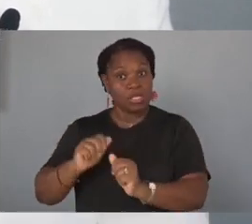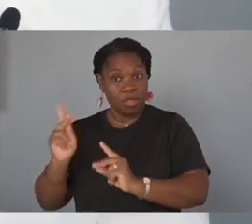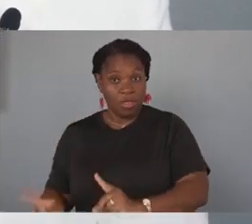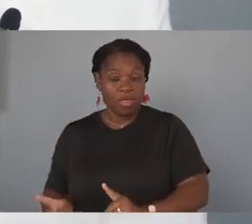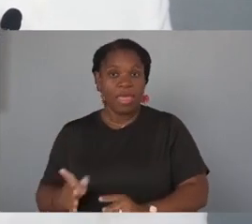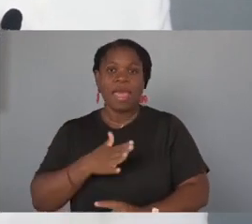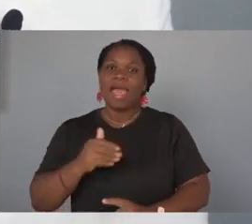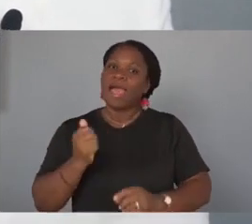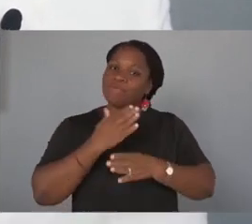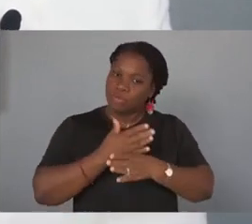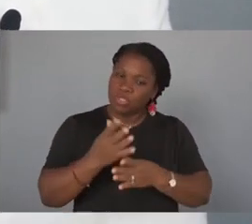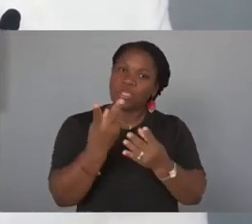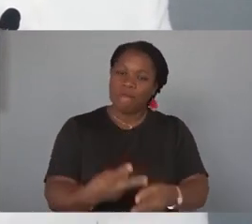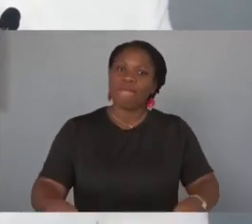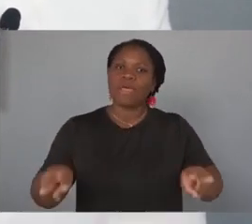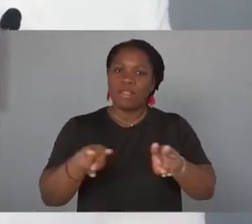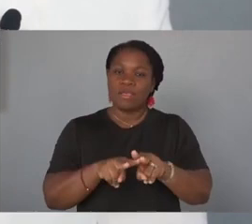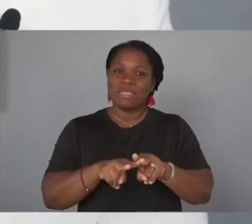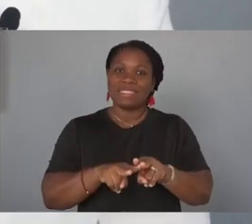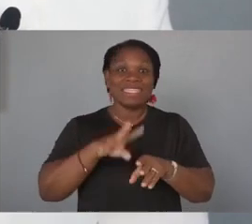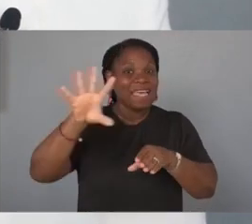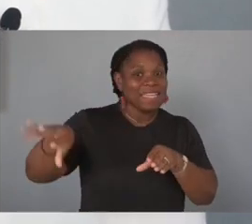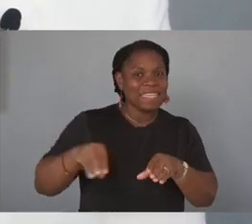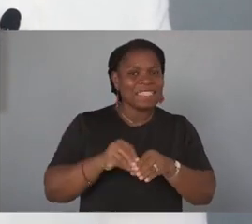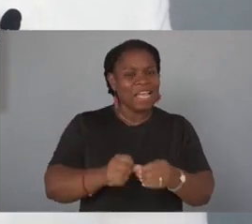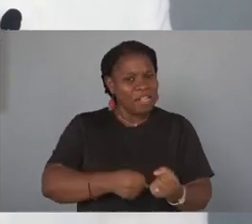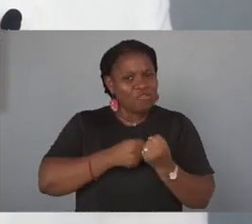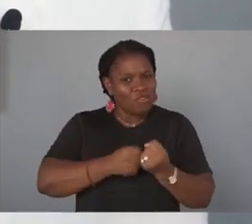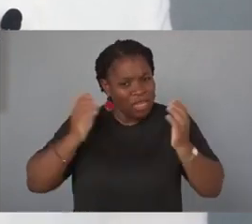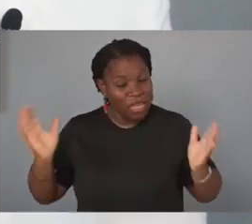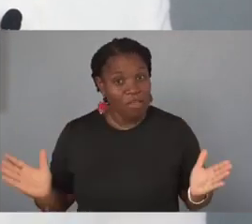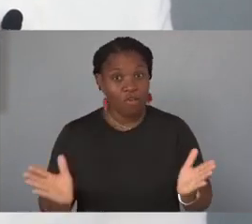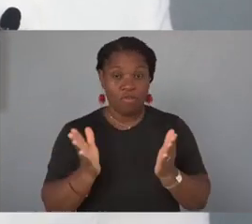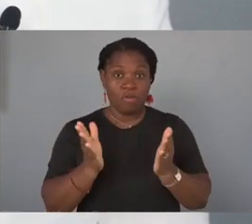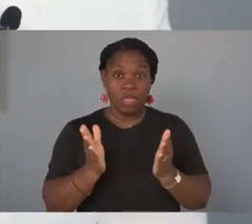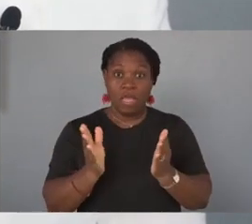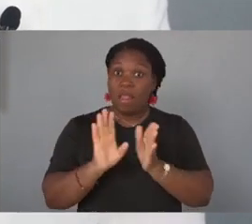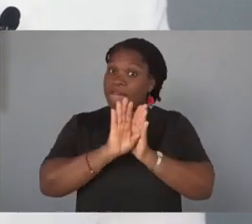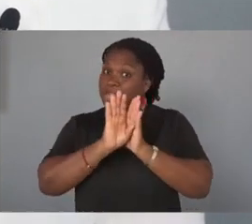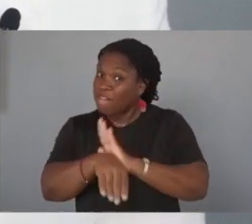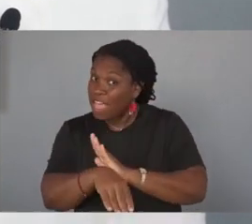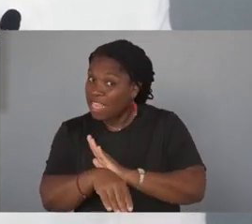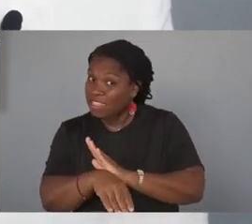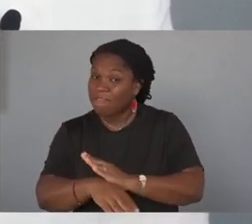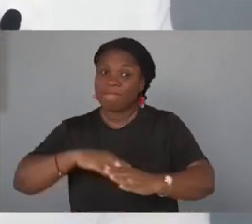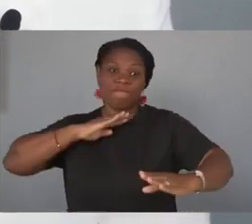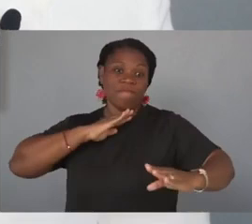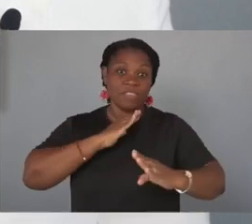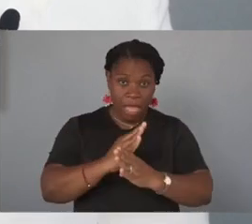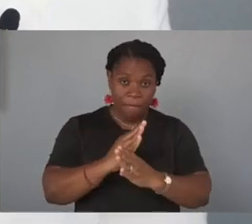another and our shared values. Additionally, I strongly discourage any form of violent activities.